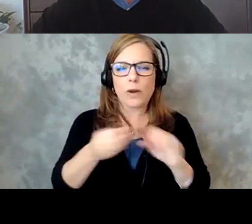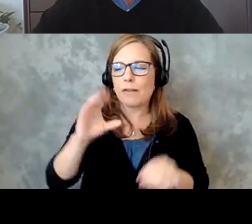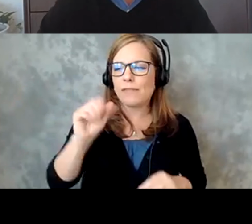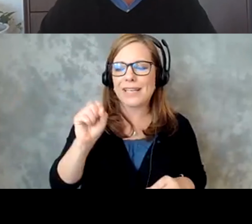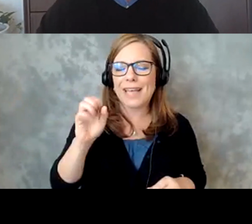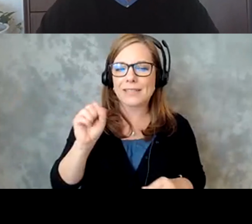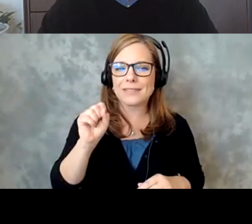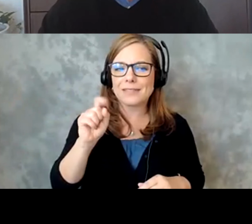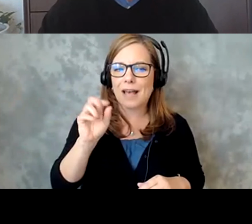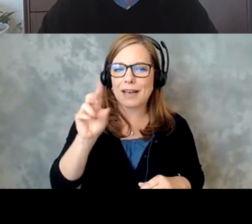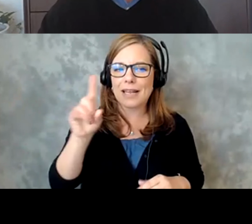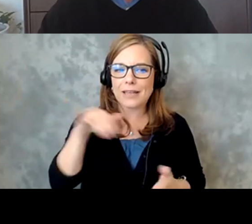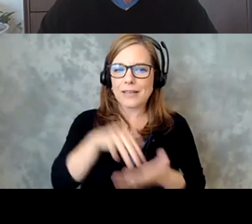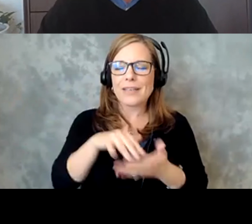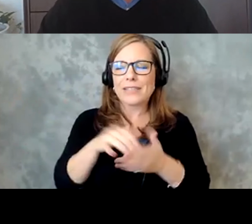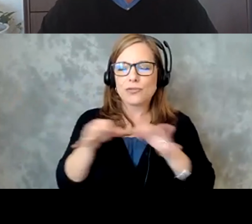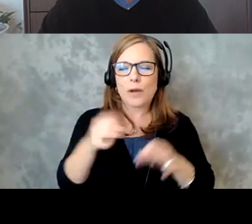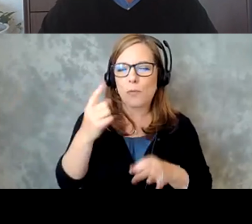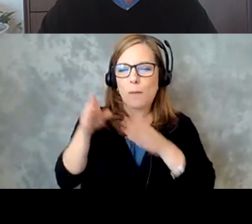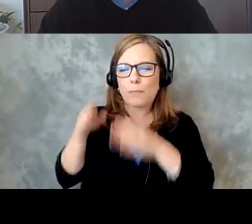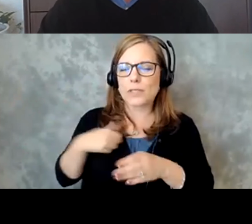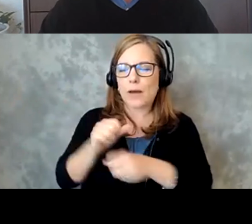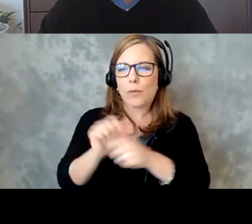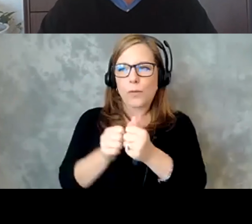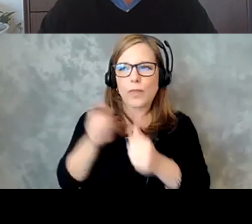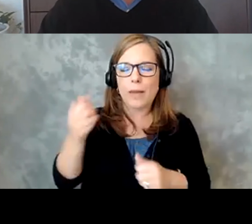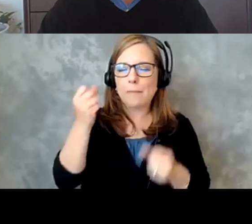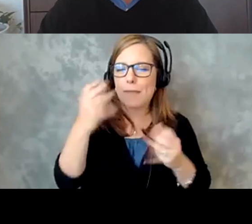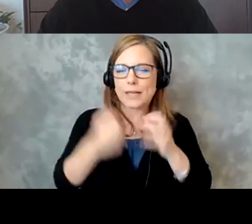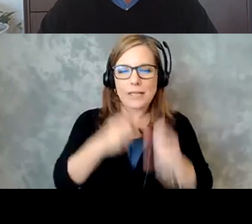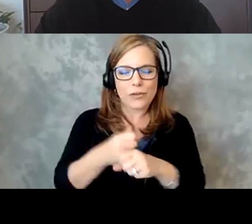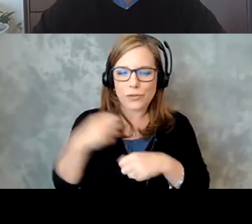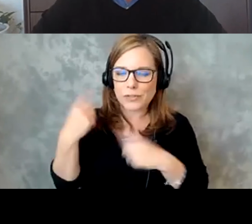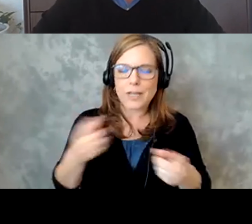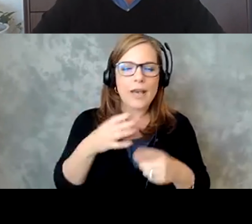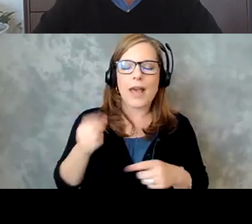a consumer that I've worked with for years, and a consumer in both